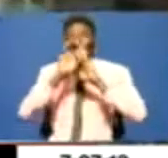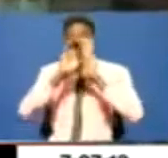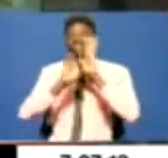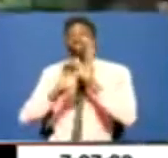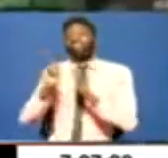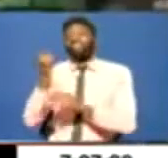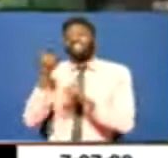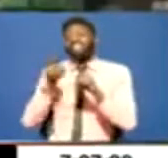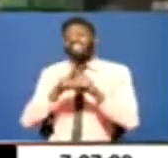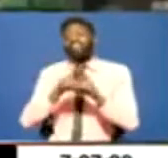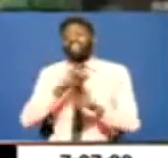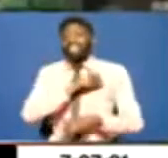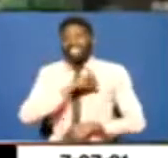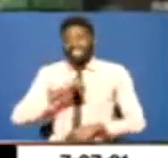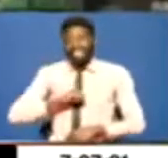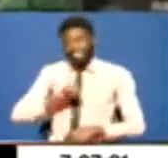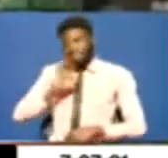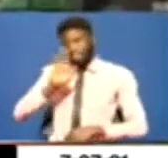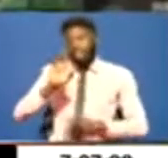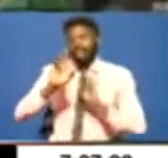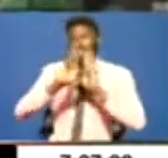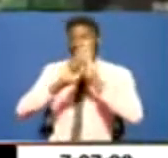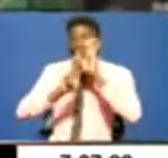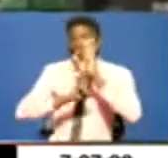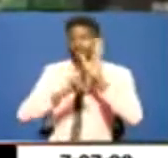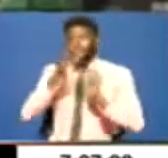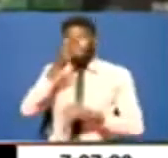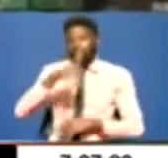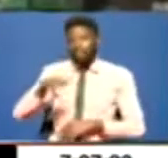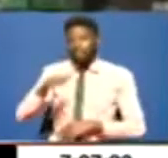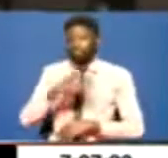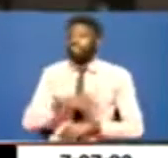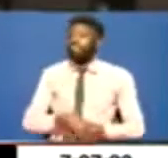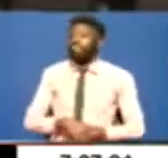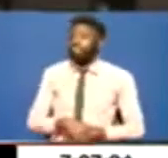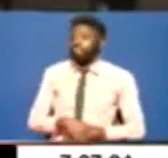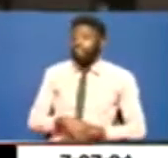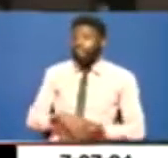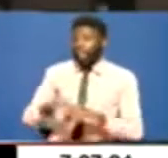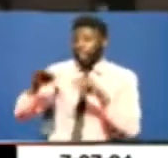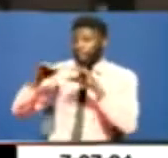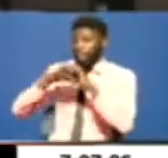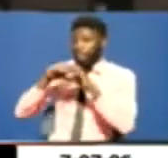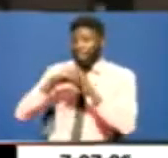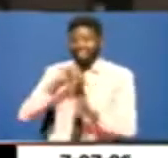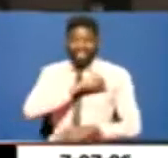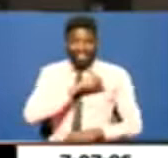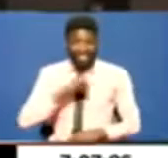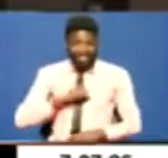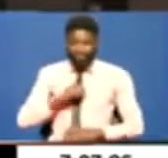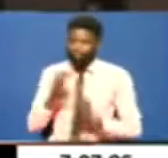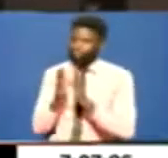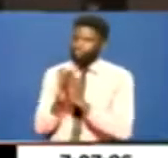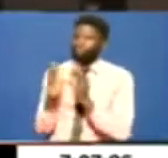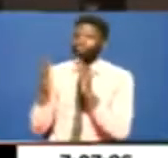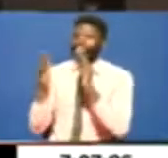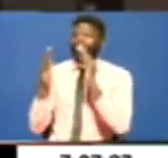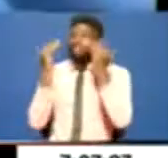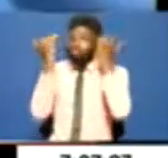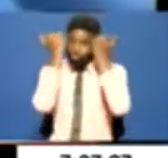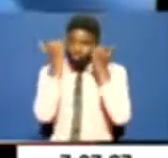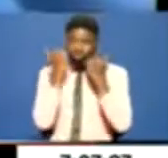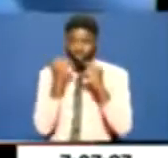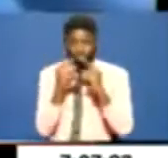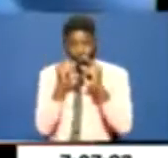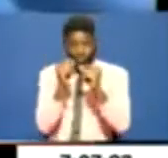Order. Wanachama wa bunge hilo wakiisifu idara ya mahakama na kusema imedhihirisha wazi kwamba ndiyo mtetezi wa haki za